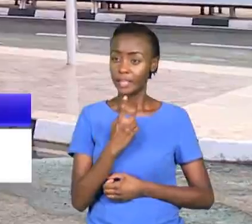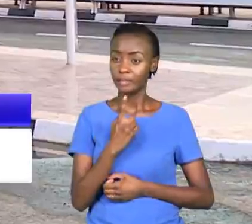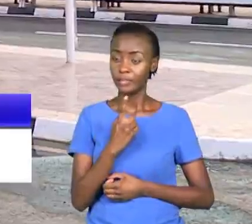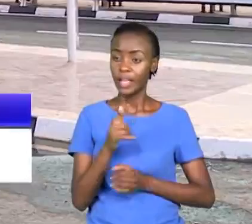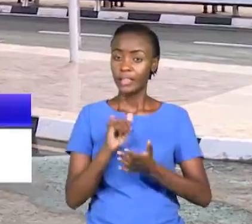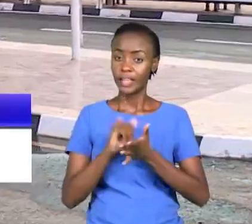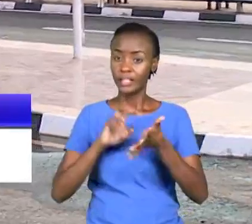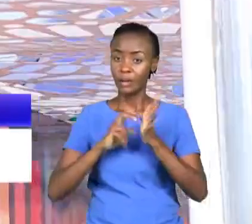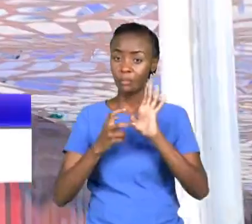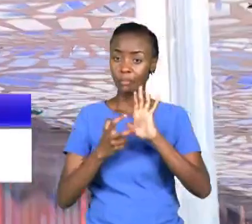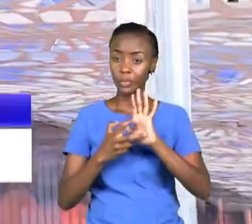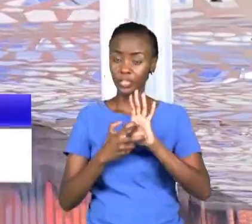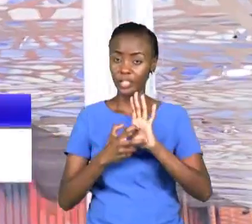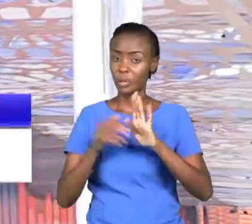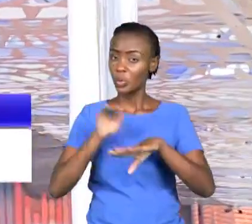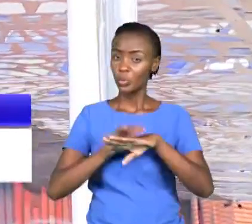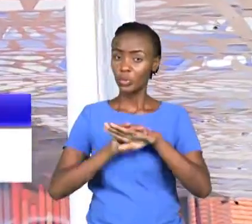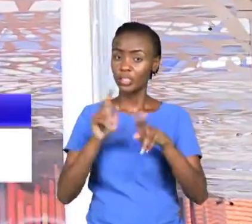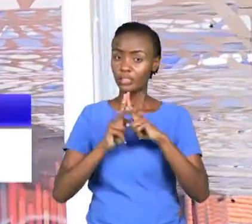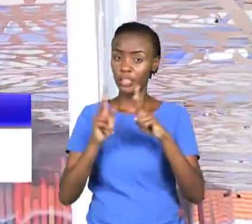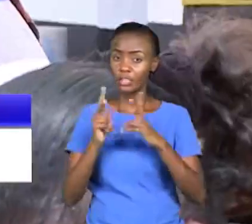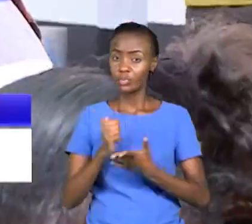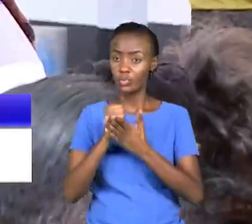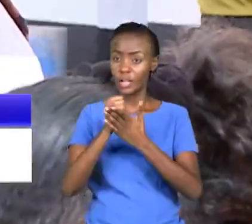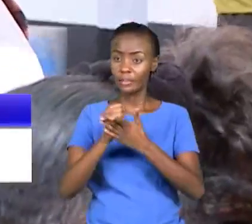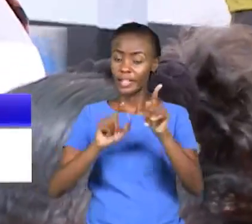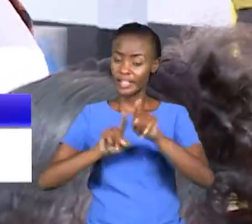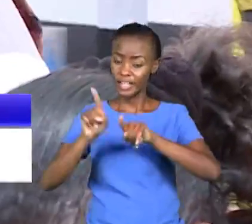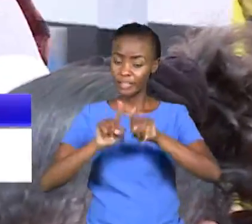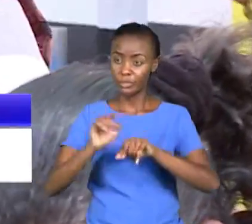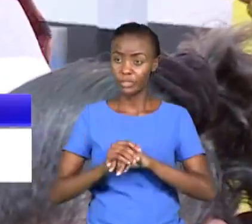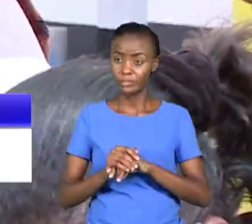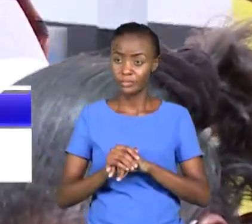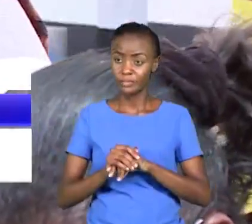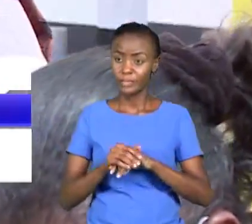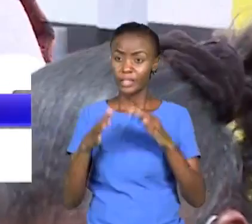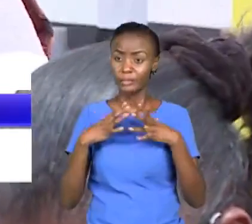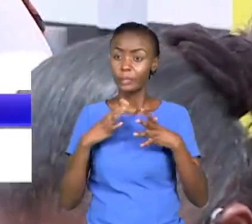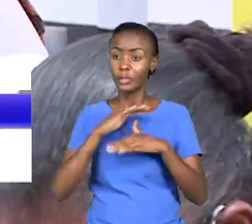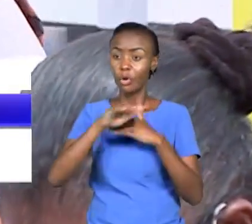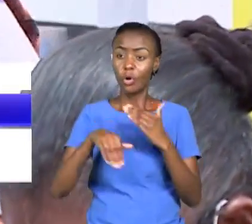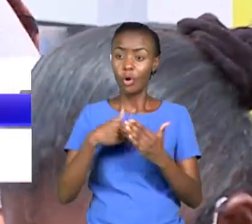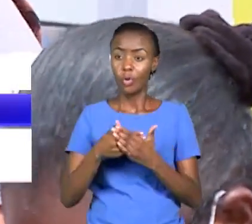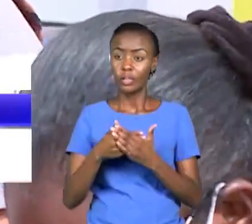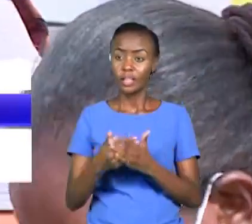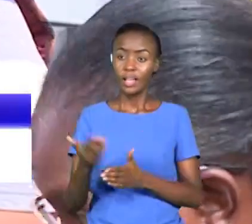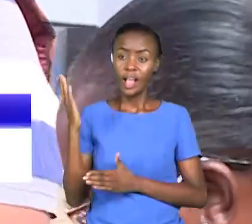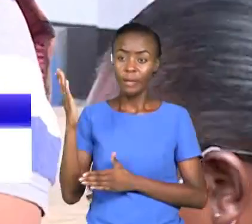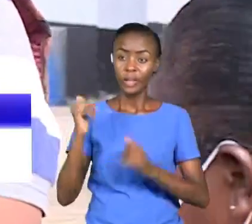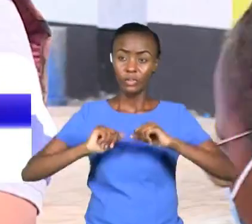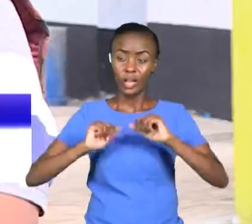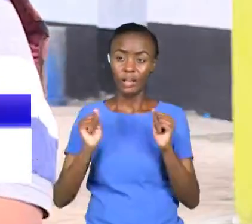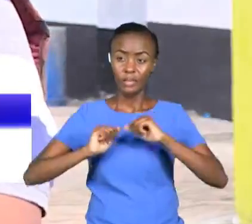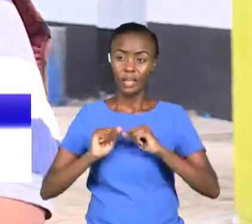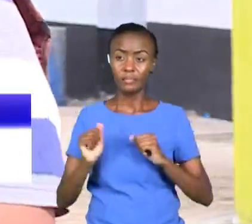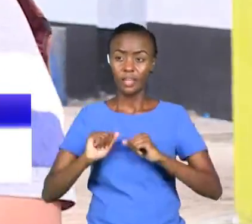the project is a dawning light for the transport sector. Hii leo raia na watu wote wataifurahia kwa sababu hawataambiwa siku